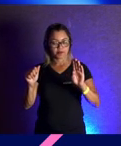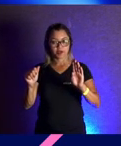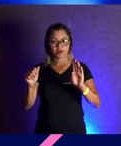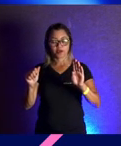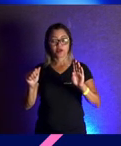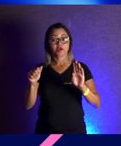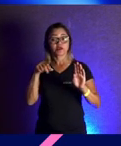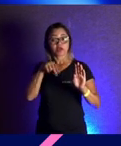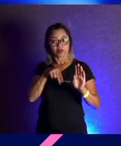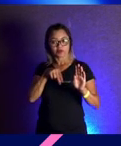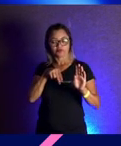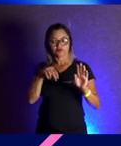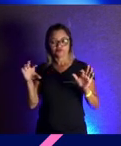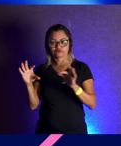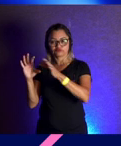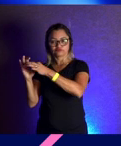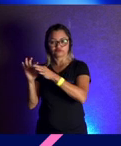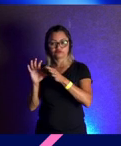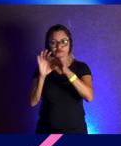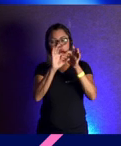Now we need a little bit of